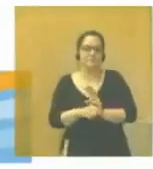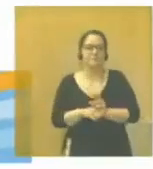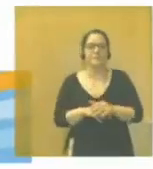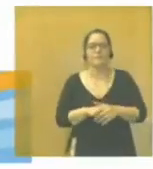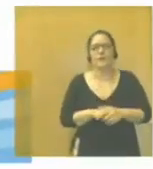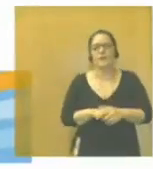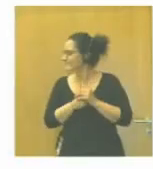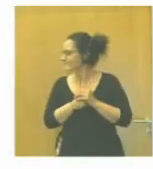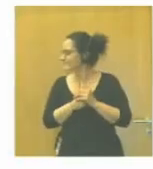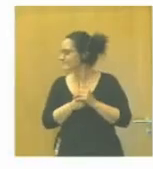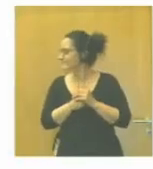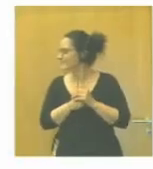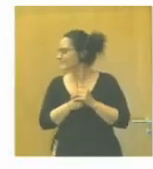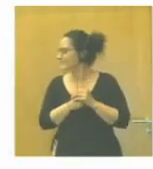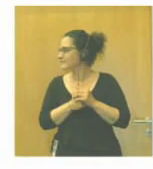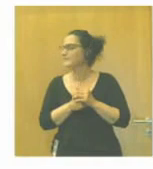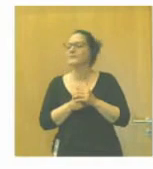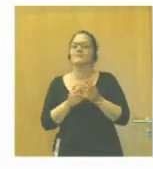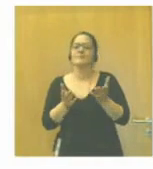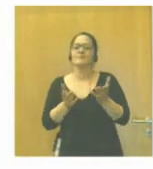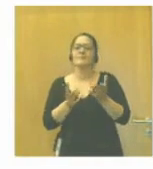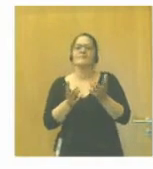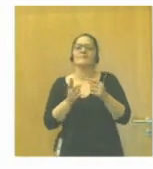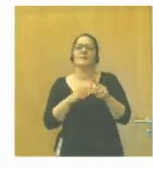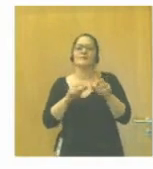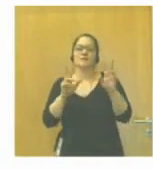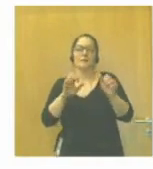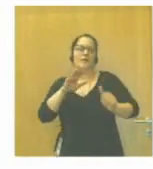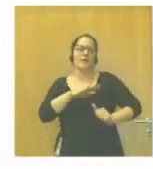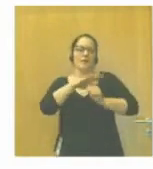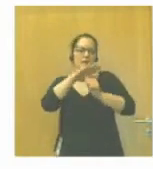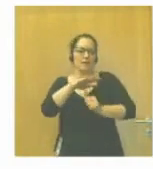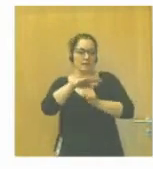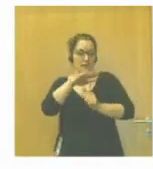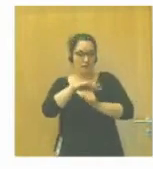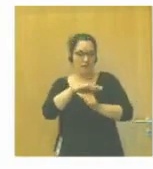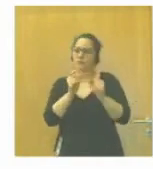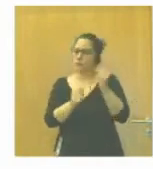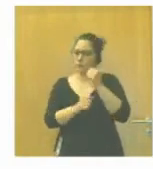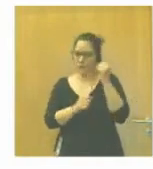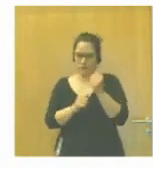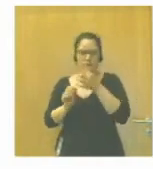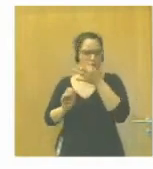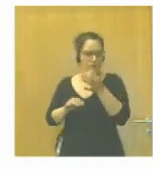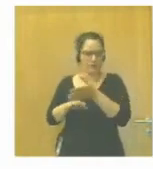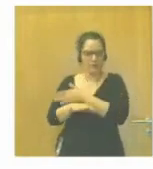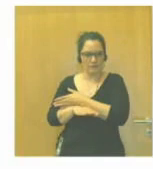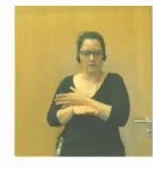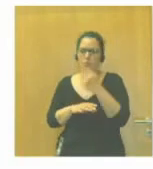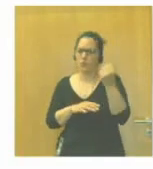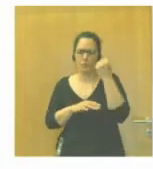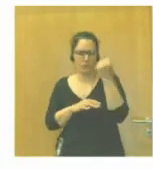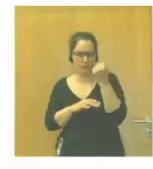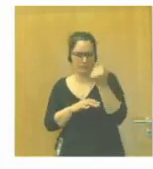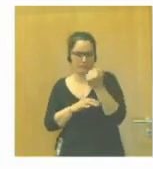high quality care. Leadership is really critical. As I already talked about, leadership is incredibly important within healthcare systems. How